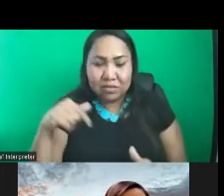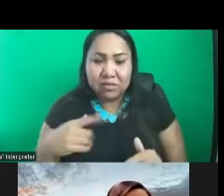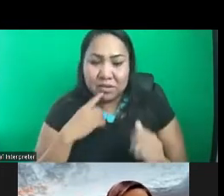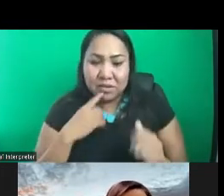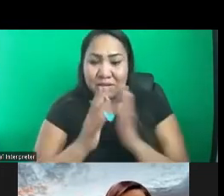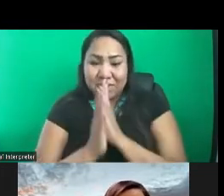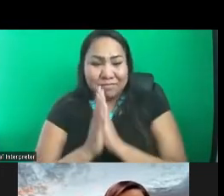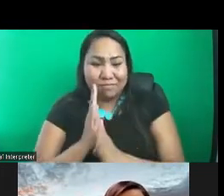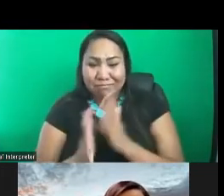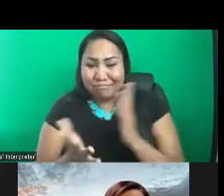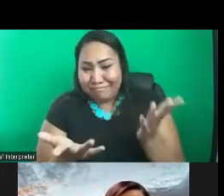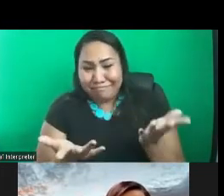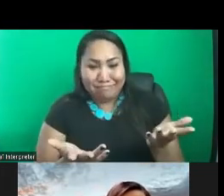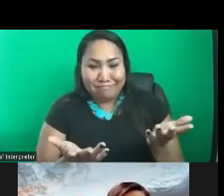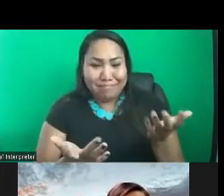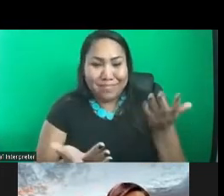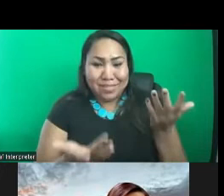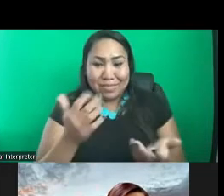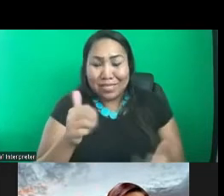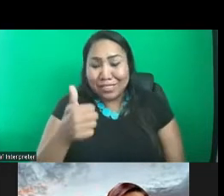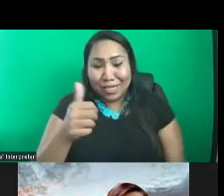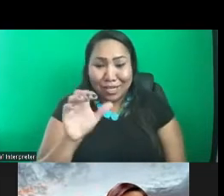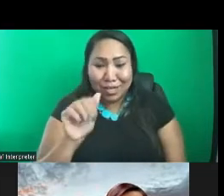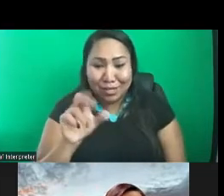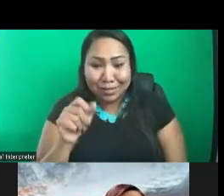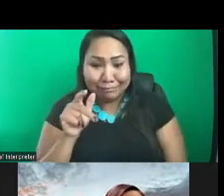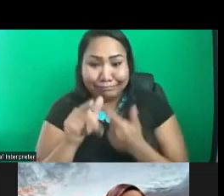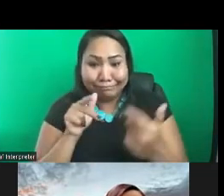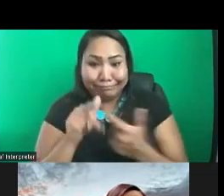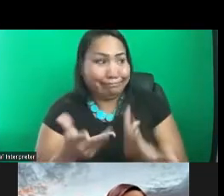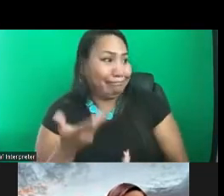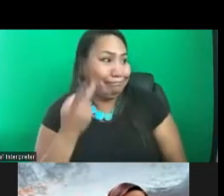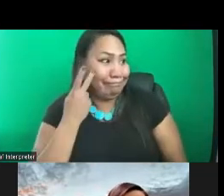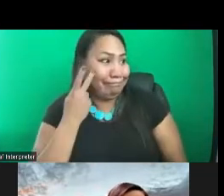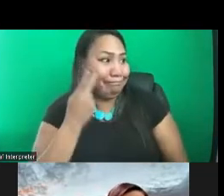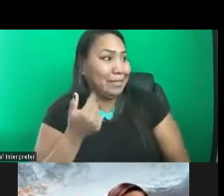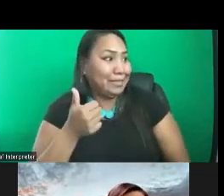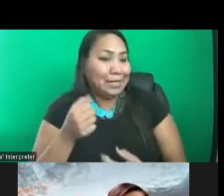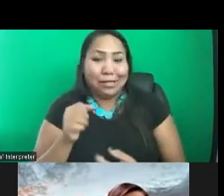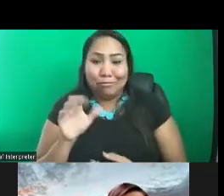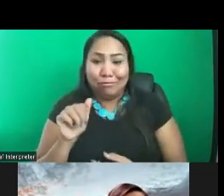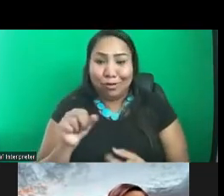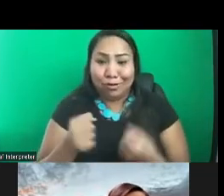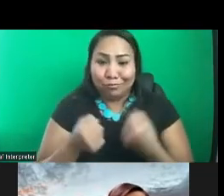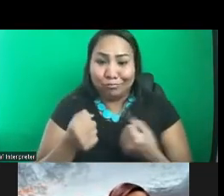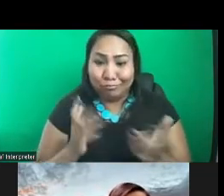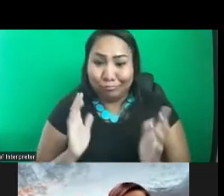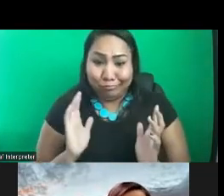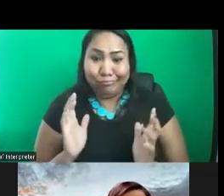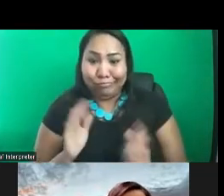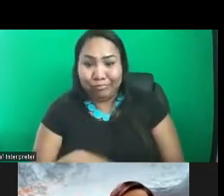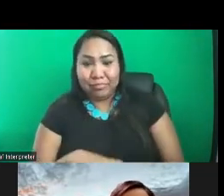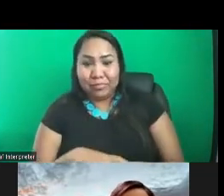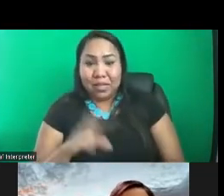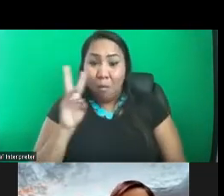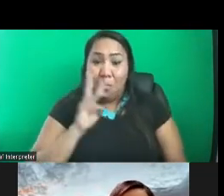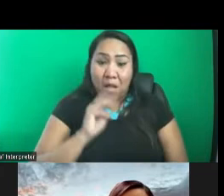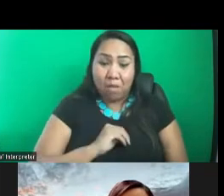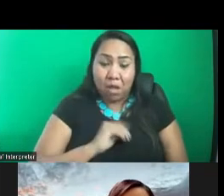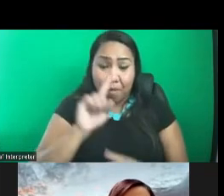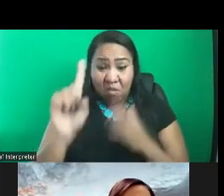more than 10 cars on the highway at a time. Yeah, and it's like the nearest Walmart is like about an hour drive away from us. So that's